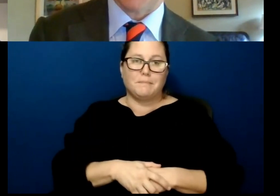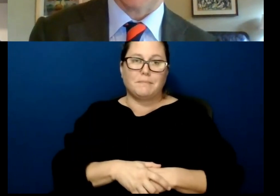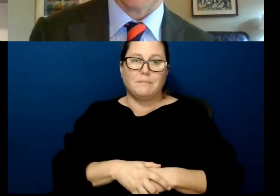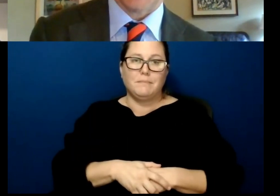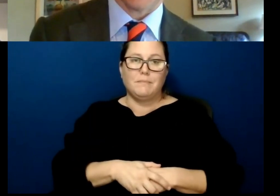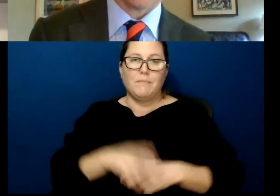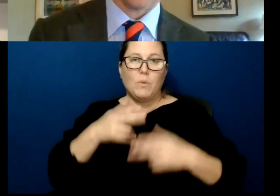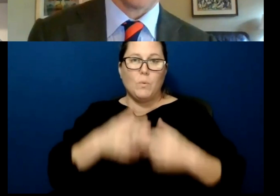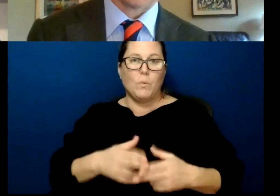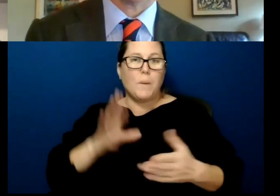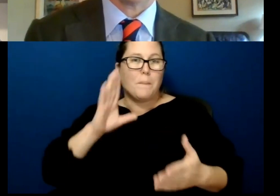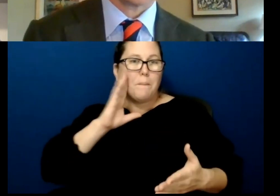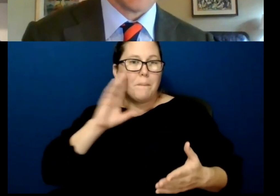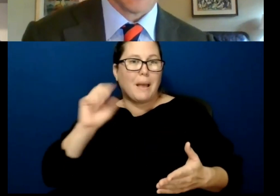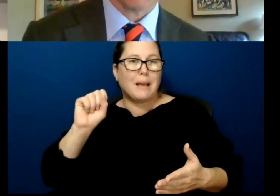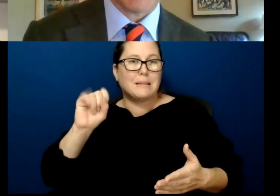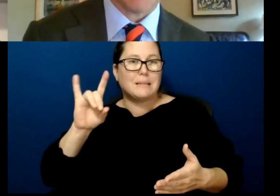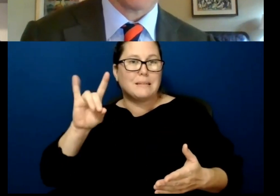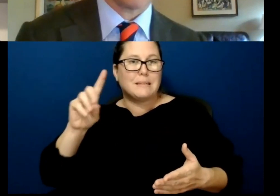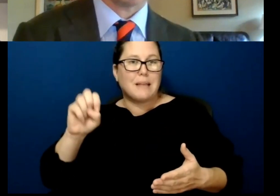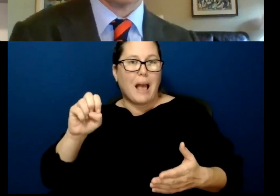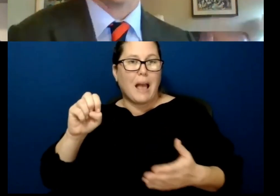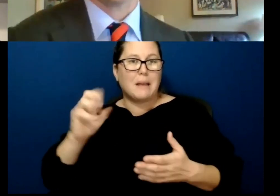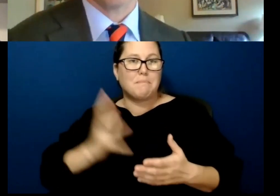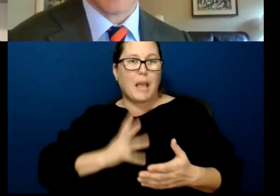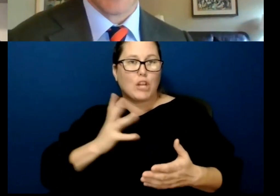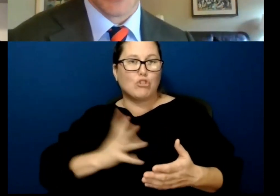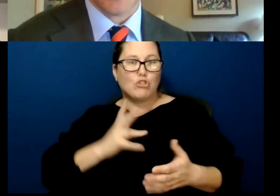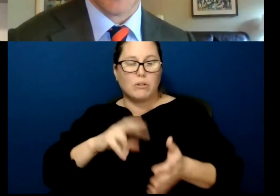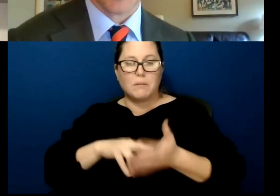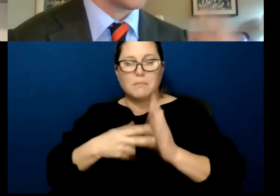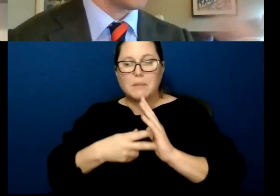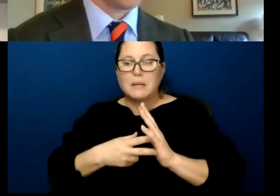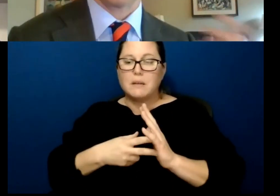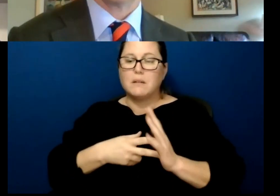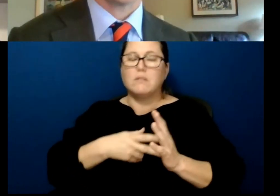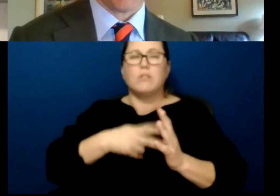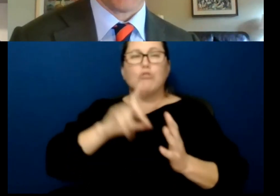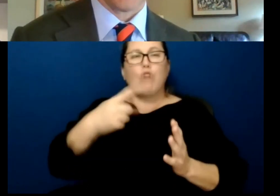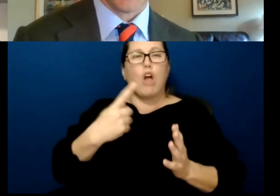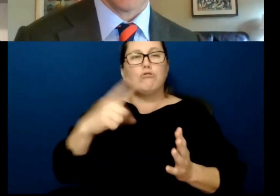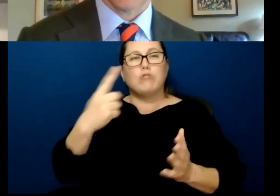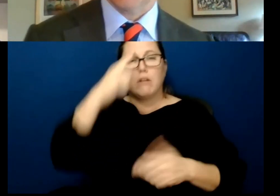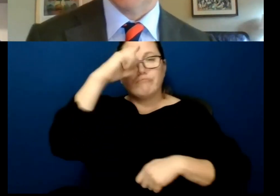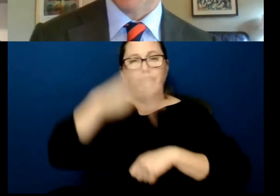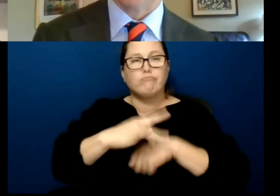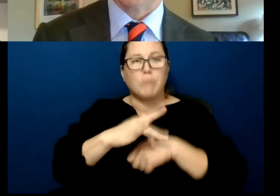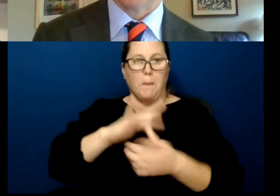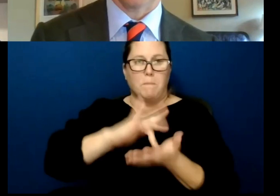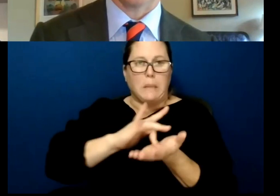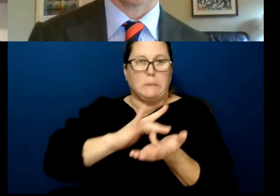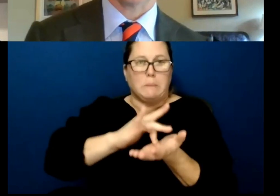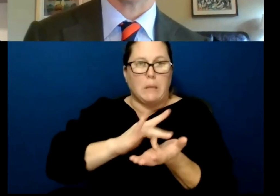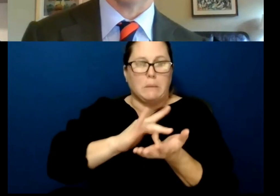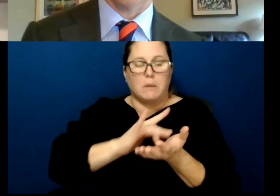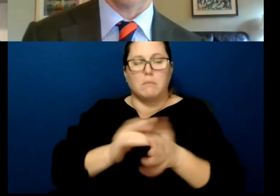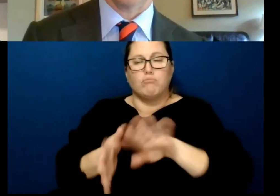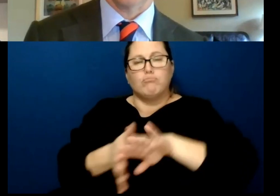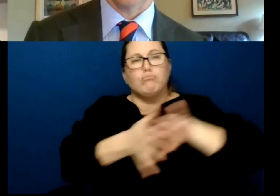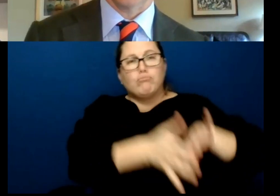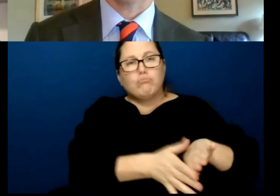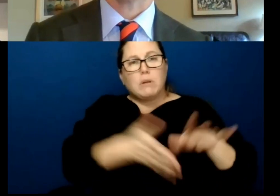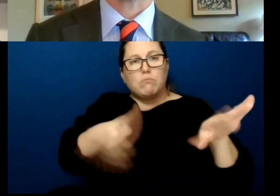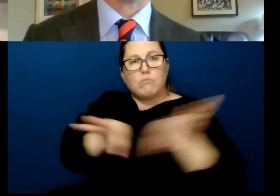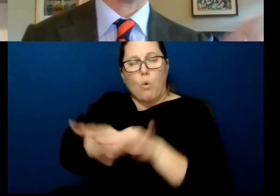is that appropriate to say that? Yeah. Knowing how to engage with people even beyond the medicine, just person to person, matters a tremendous